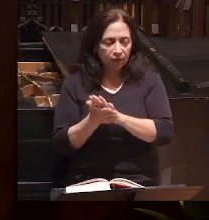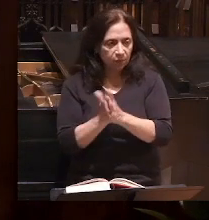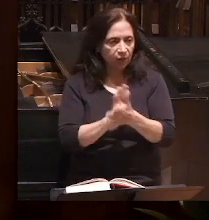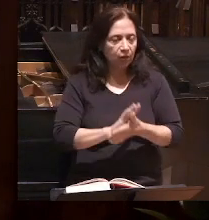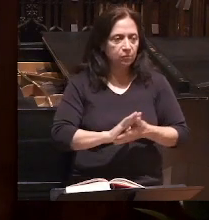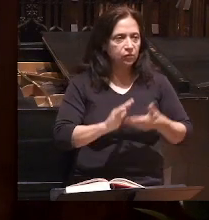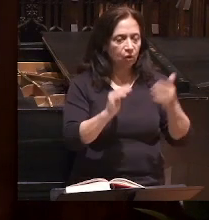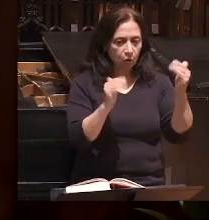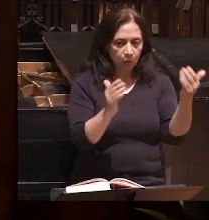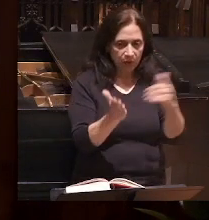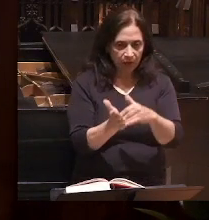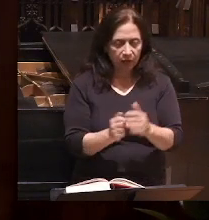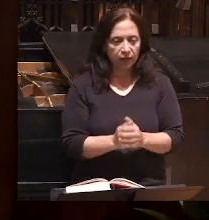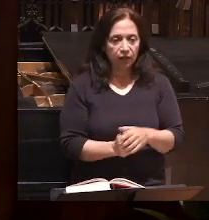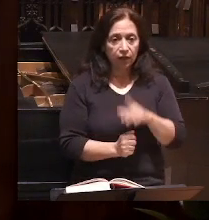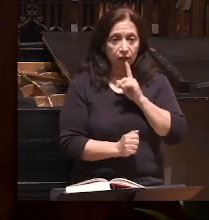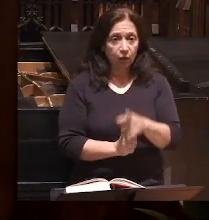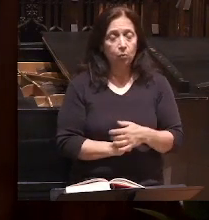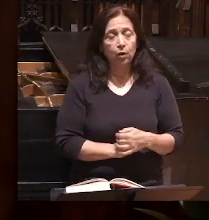into hope. It was